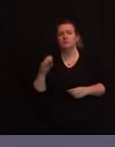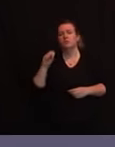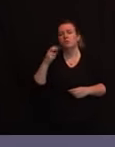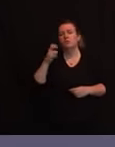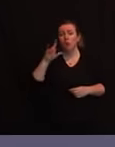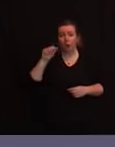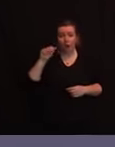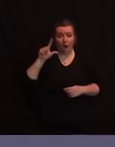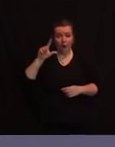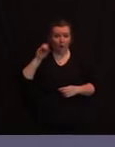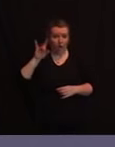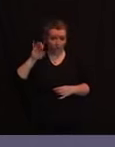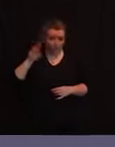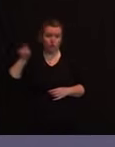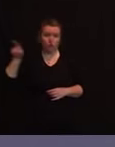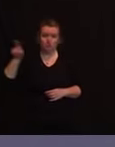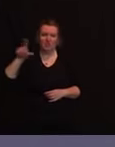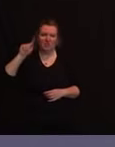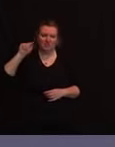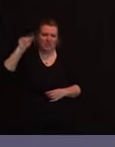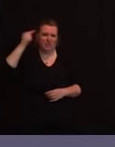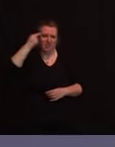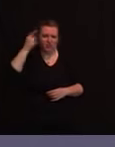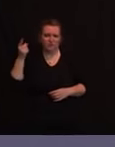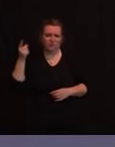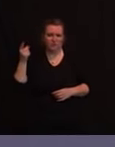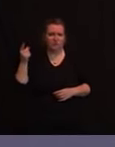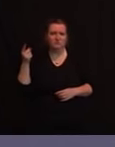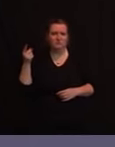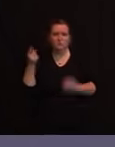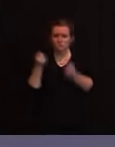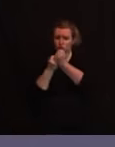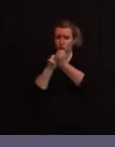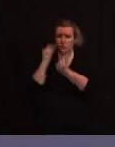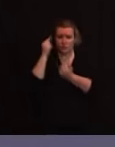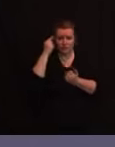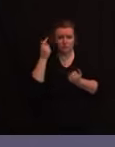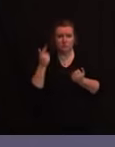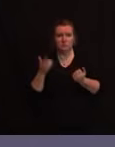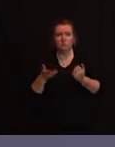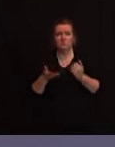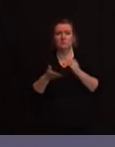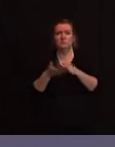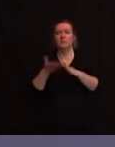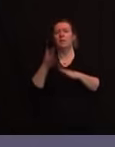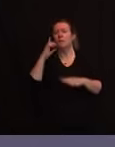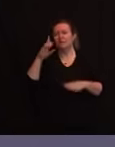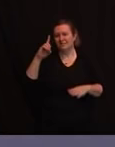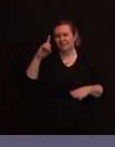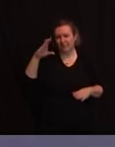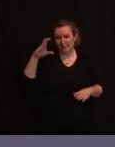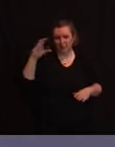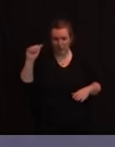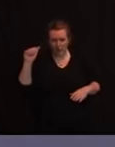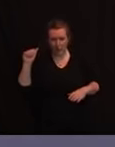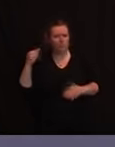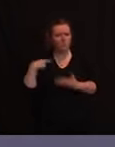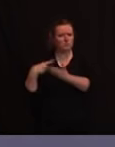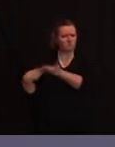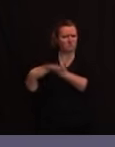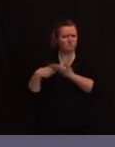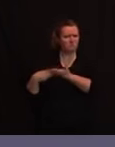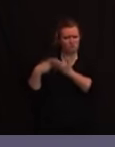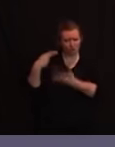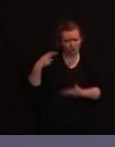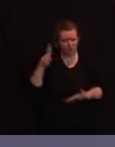running, not just as Lieutenant Governor, but running the Department of Community Affairs. We had a brief discussion about the HUD money, too early to tell.